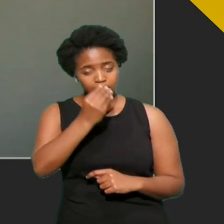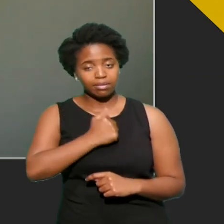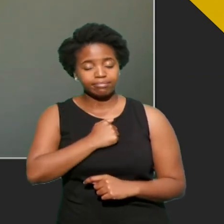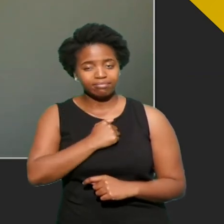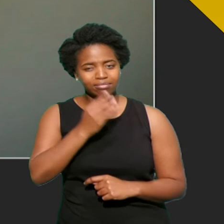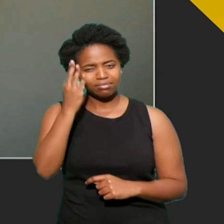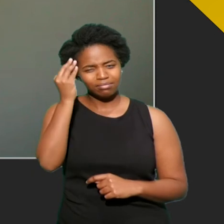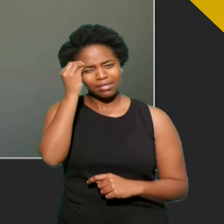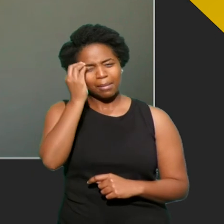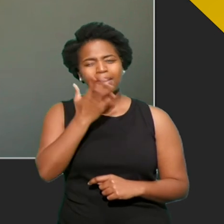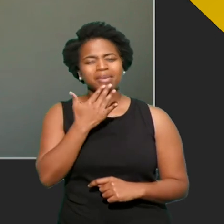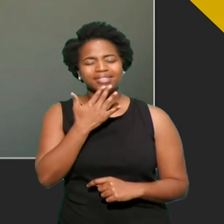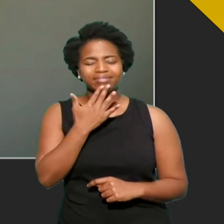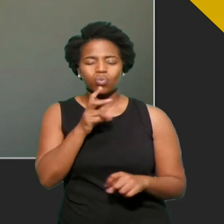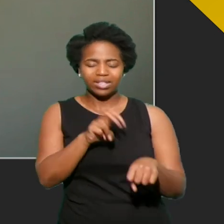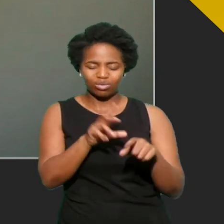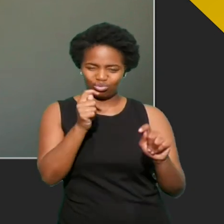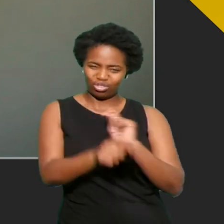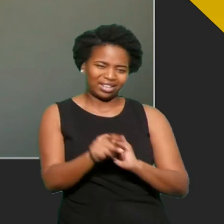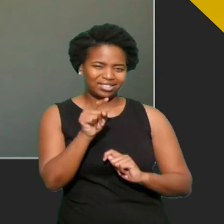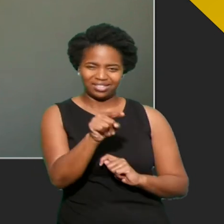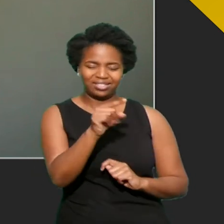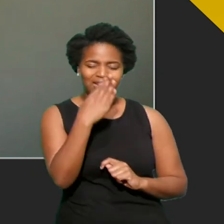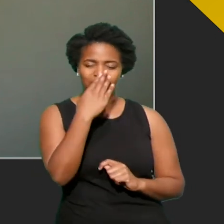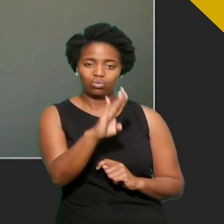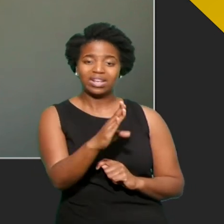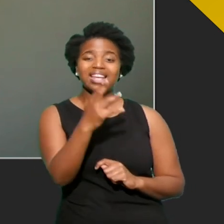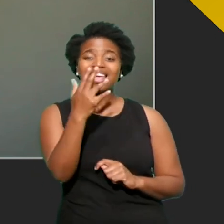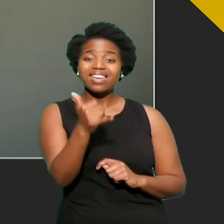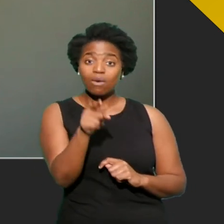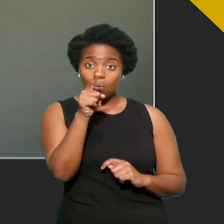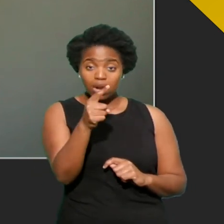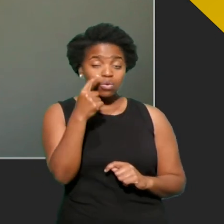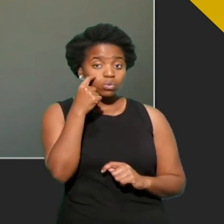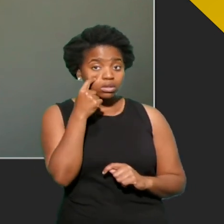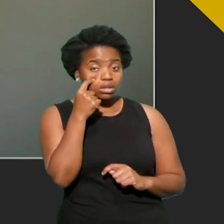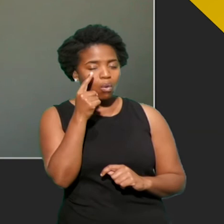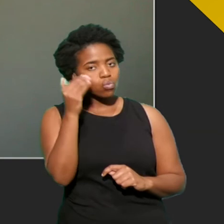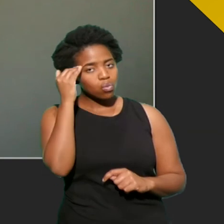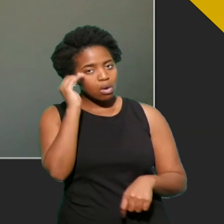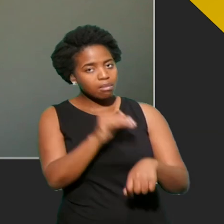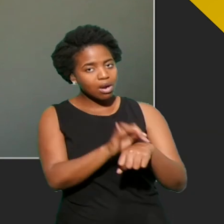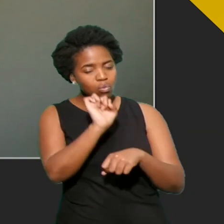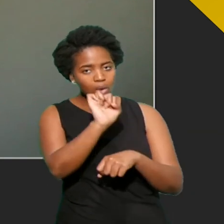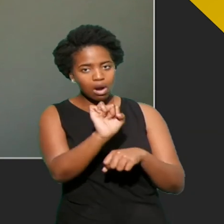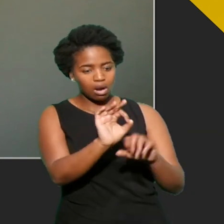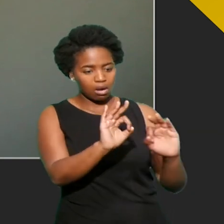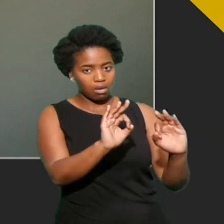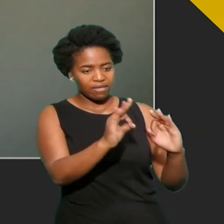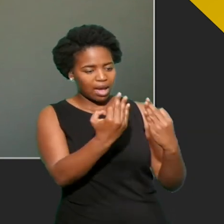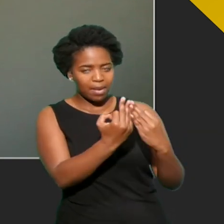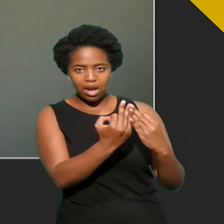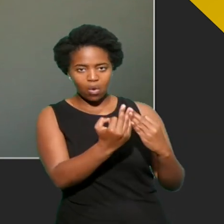you know. I think we need to start recognizing that when it comes to violence, when it comes to abuse,